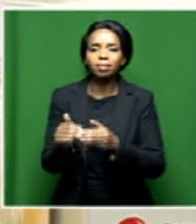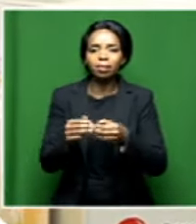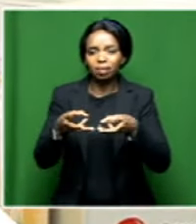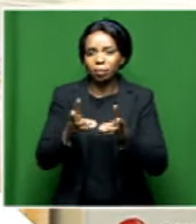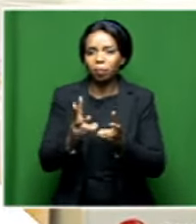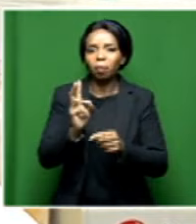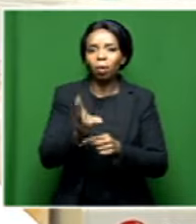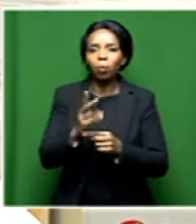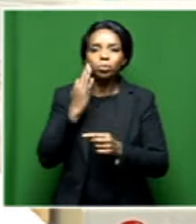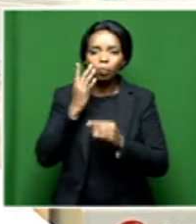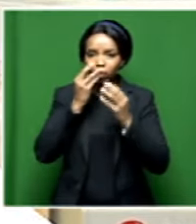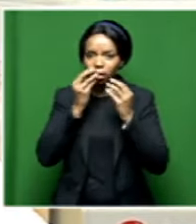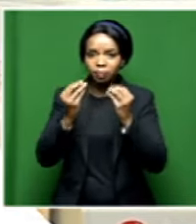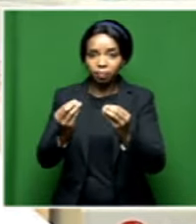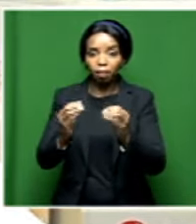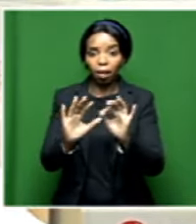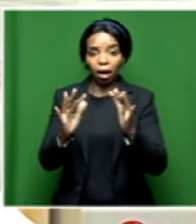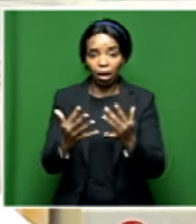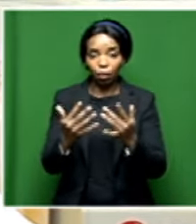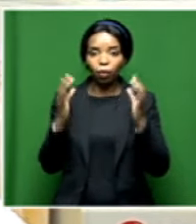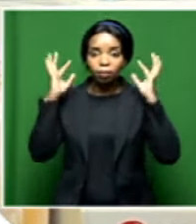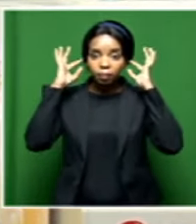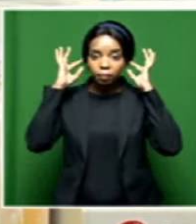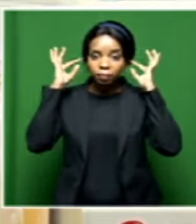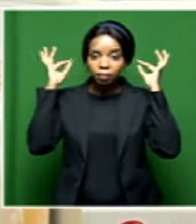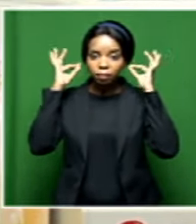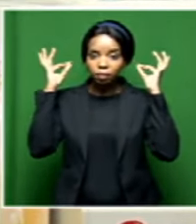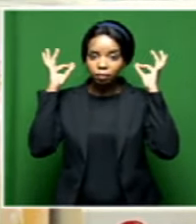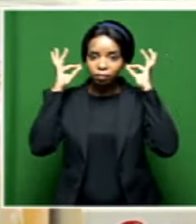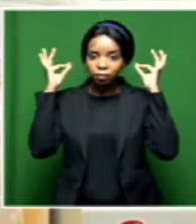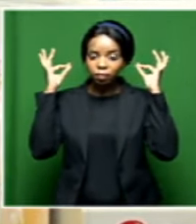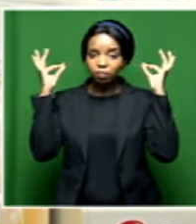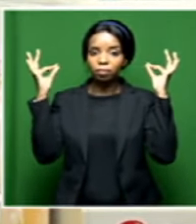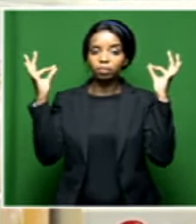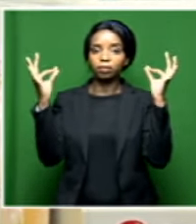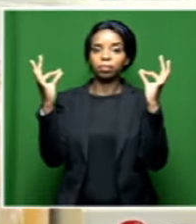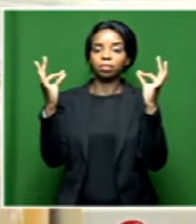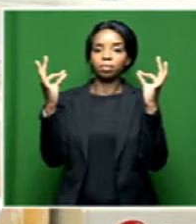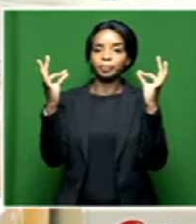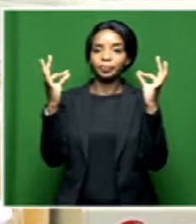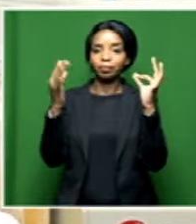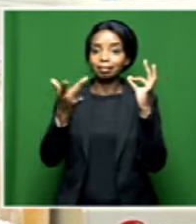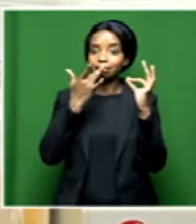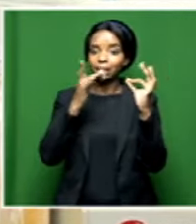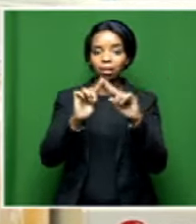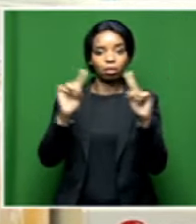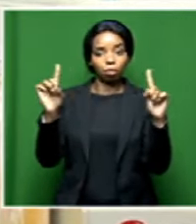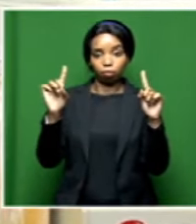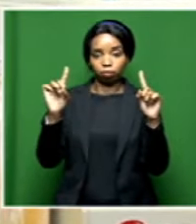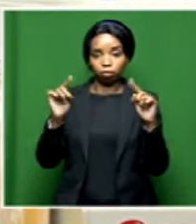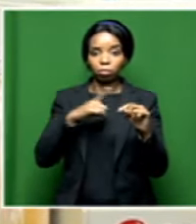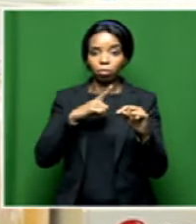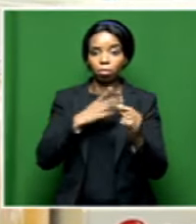well. You need to pull the elastics from behind your ear. Avoid touching the front of your mask as it may